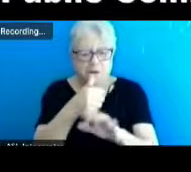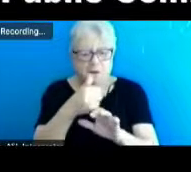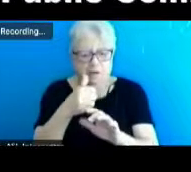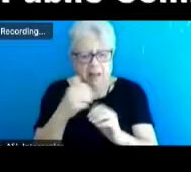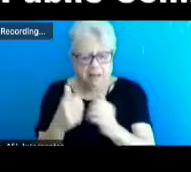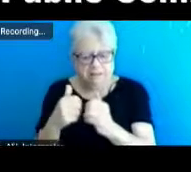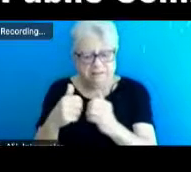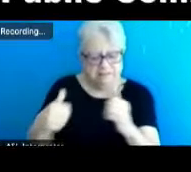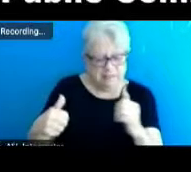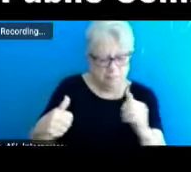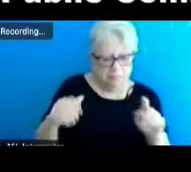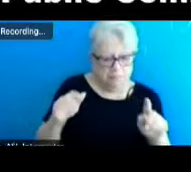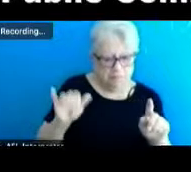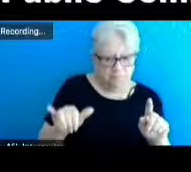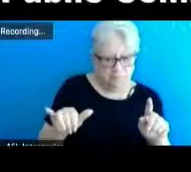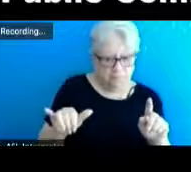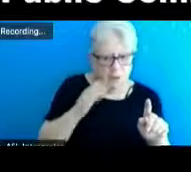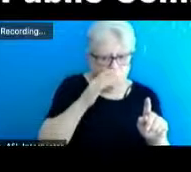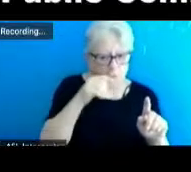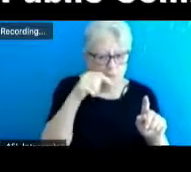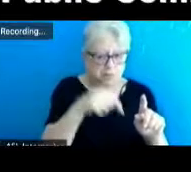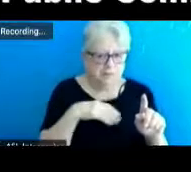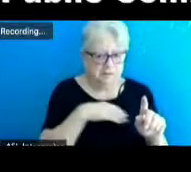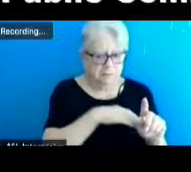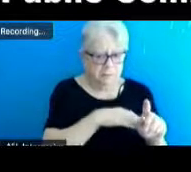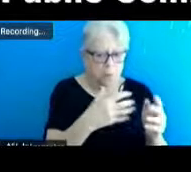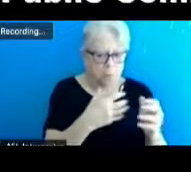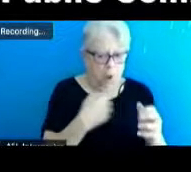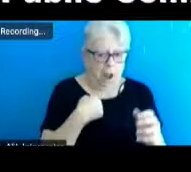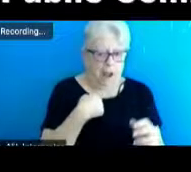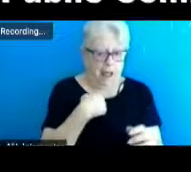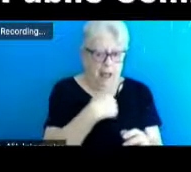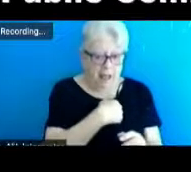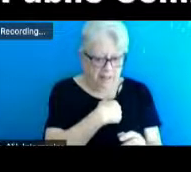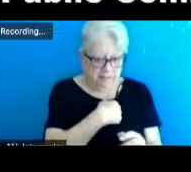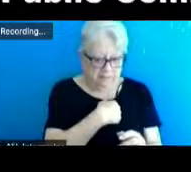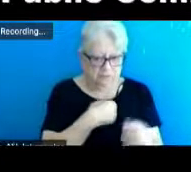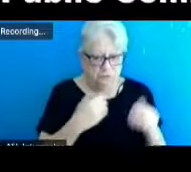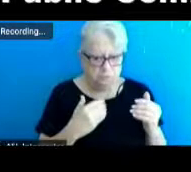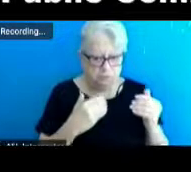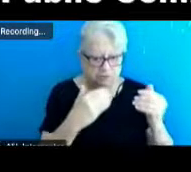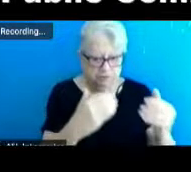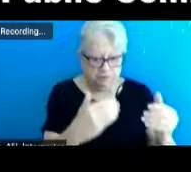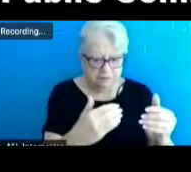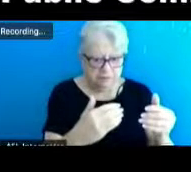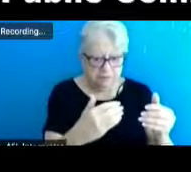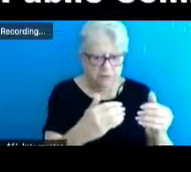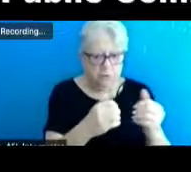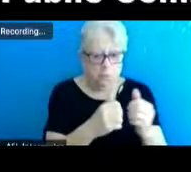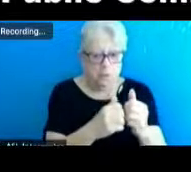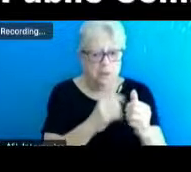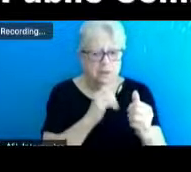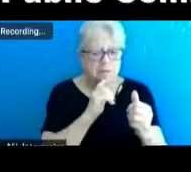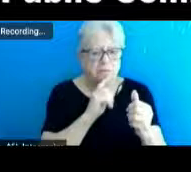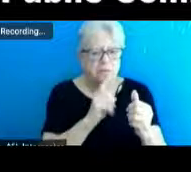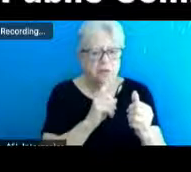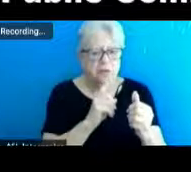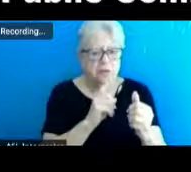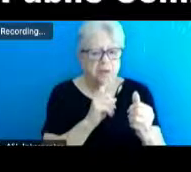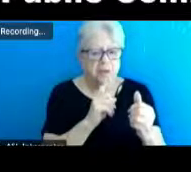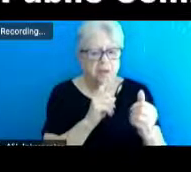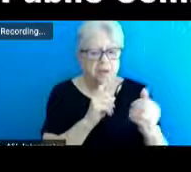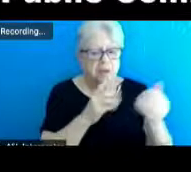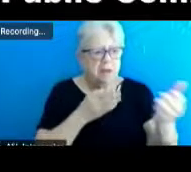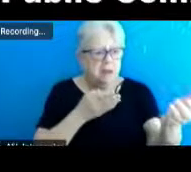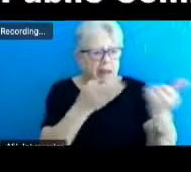committee want us to proceed with the preferred counter back to Gibson and